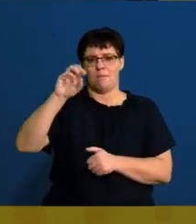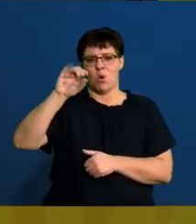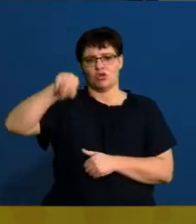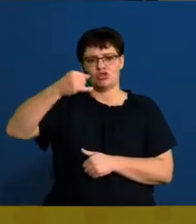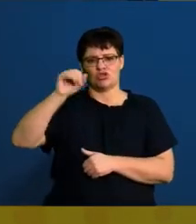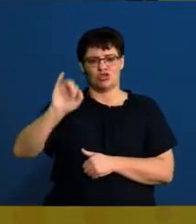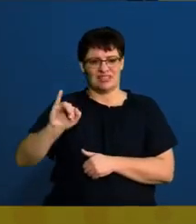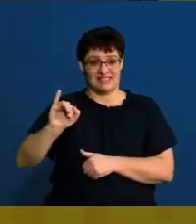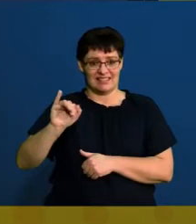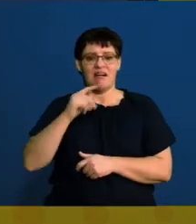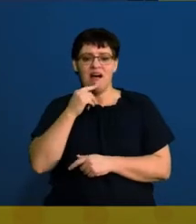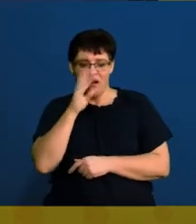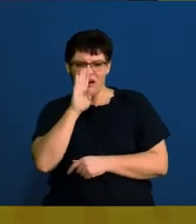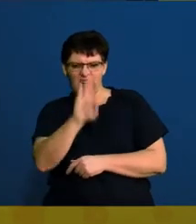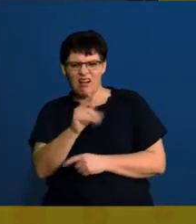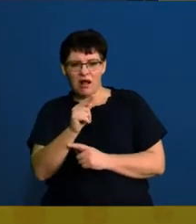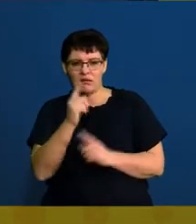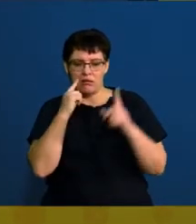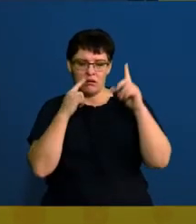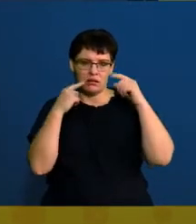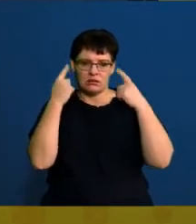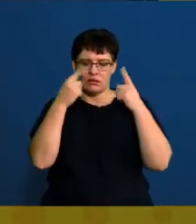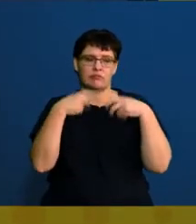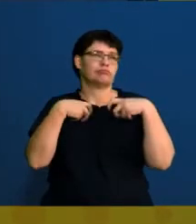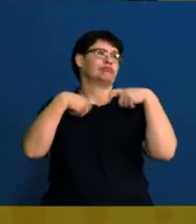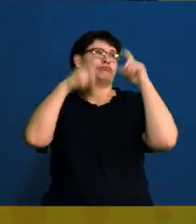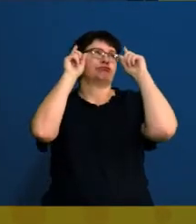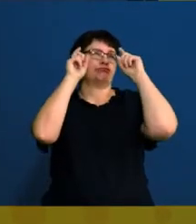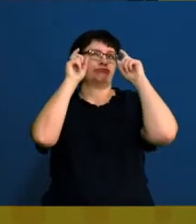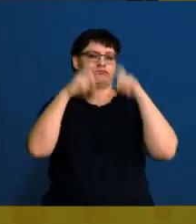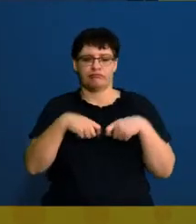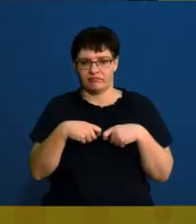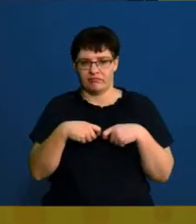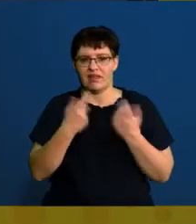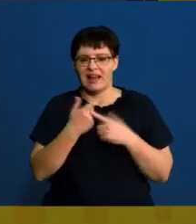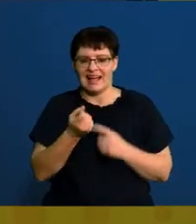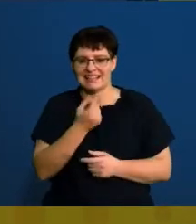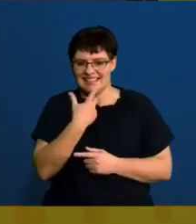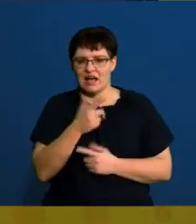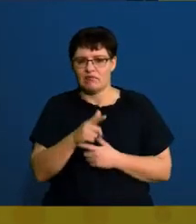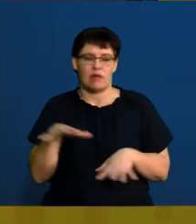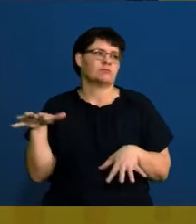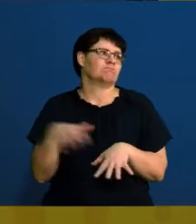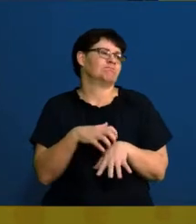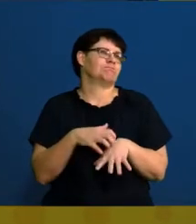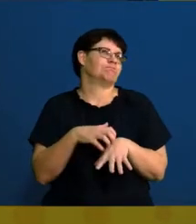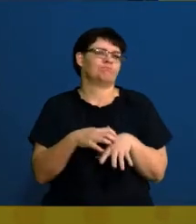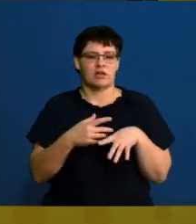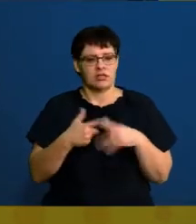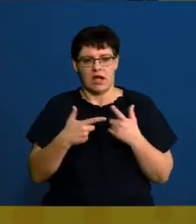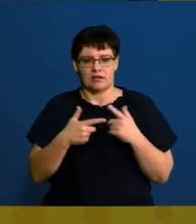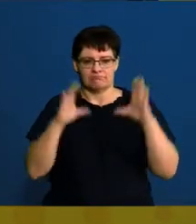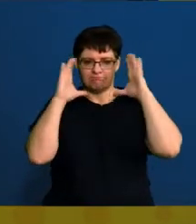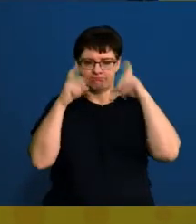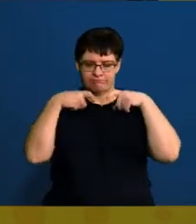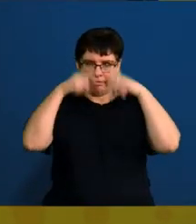Remember, you have the one with the eyes rolling back. So that is normally a smiley you would use if you are frustrated or annoyed or irritated with